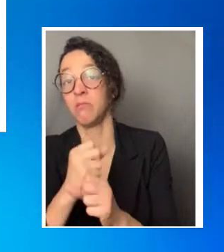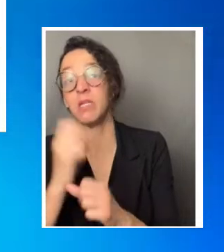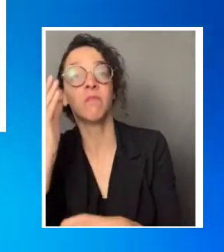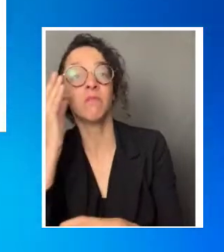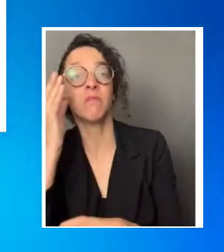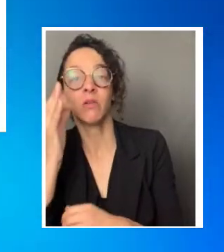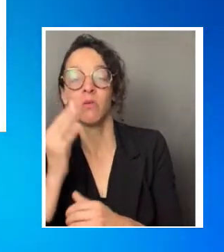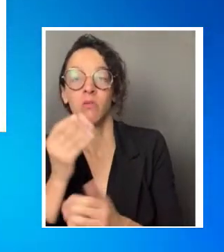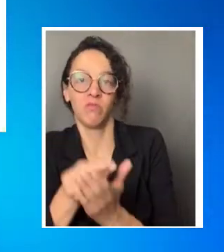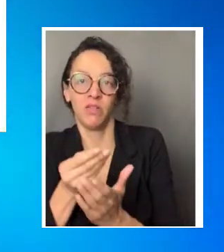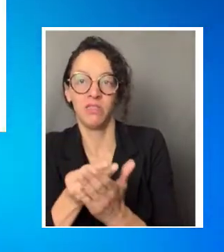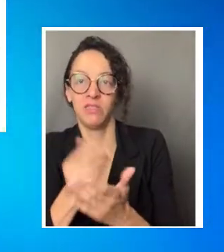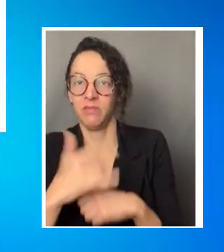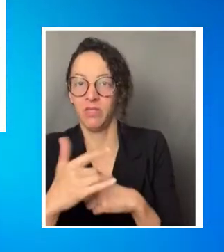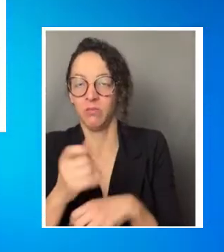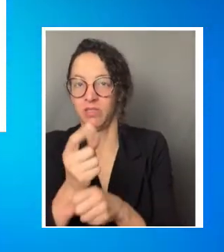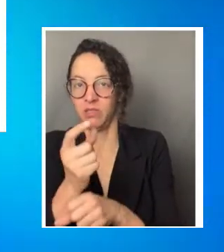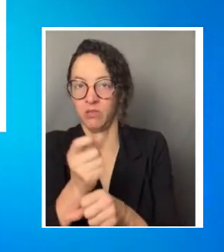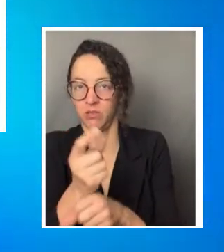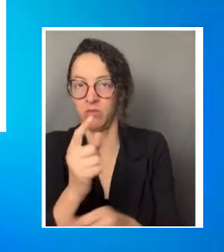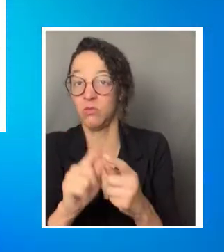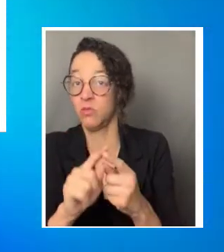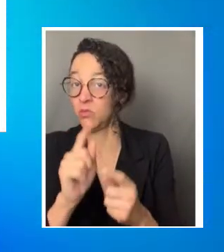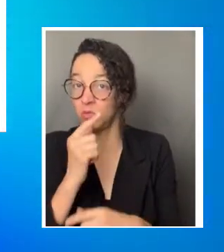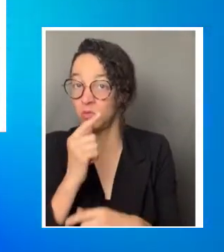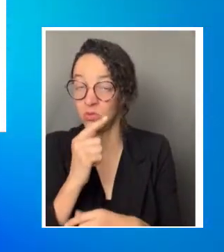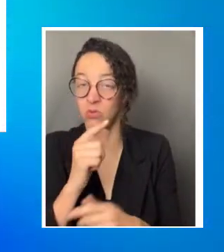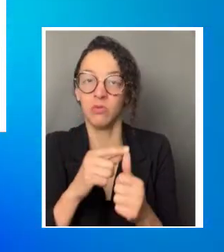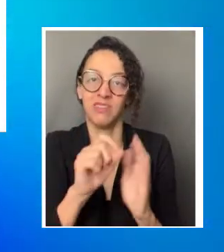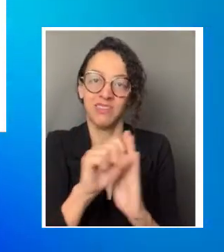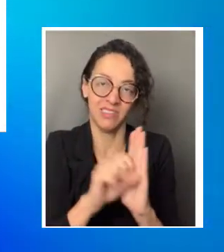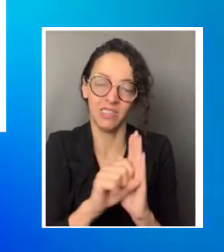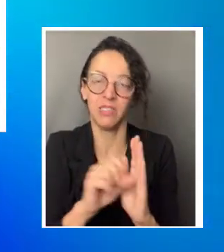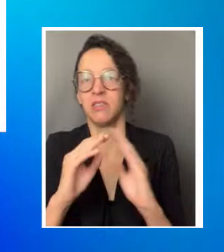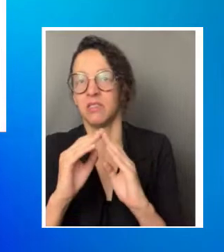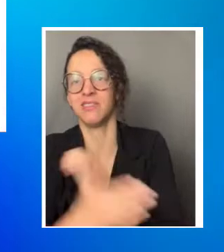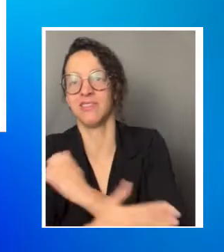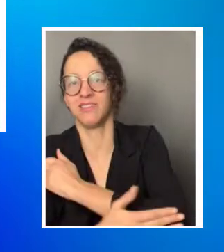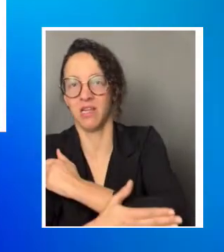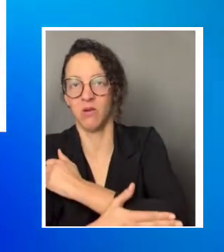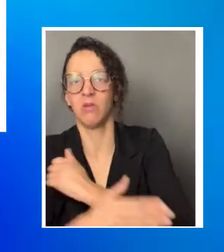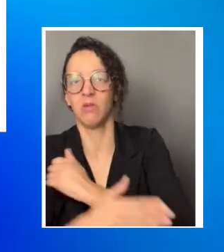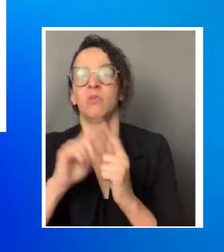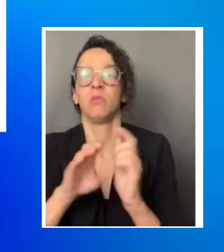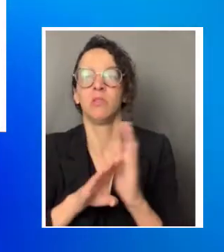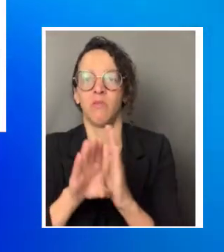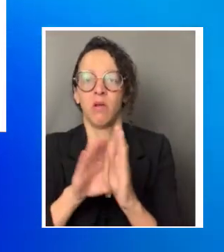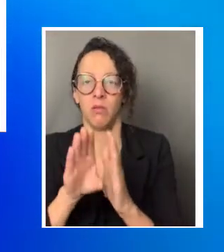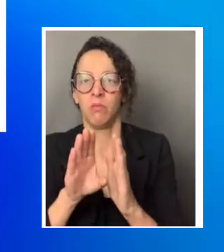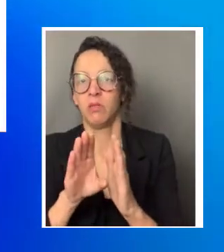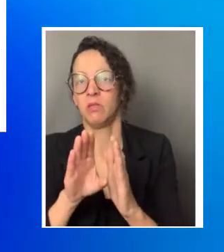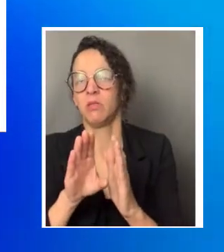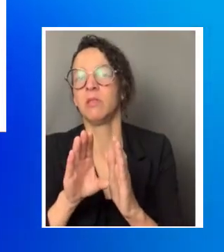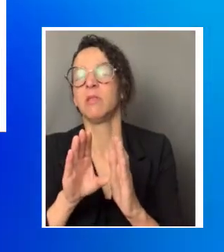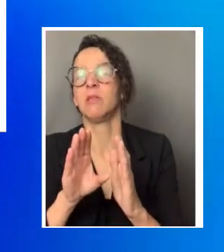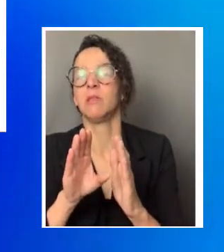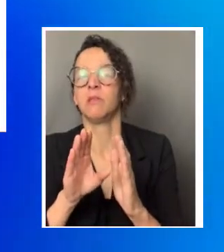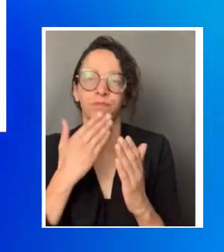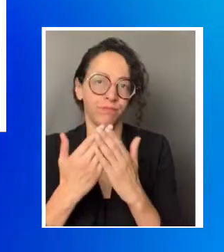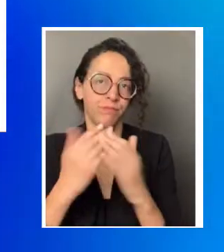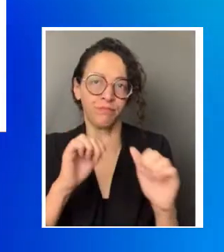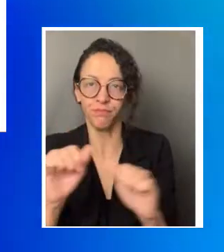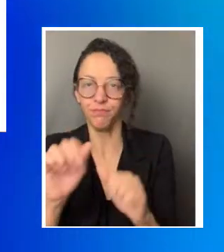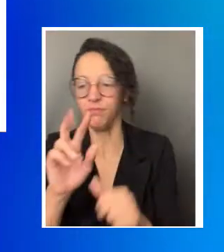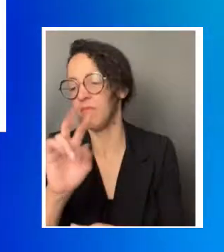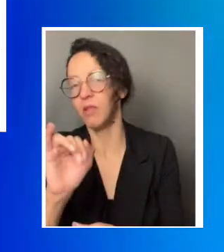annual basis to states, cities, and counties to develop viable urban communities by providing decent housing and